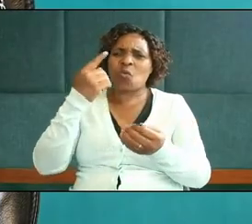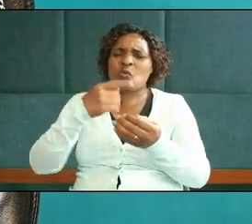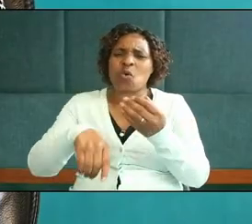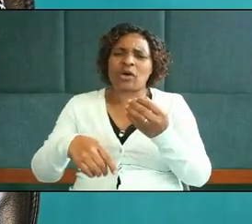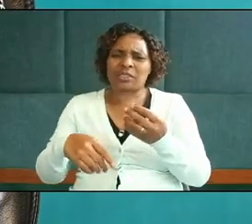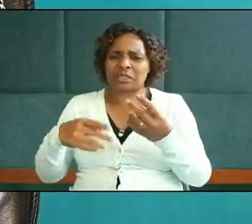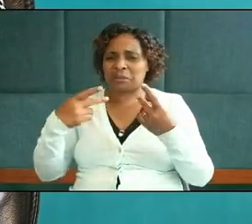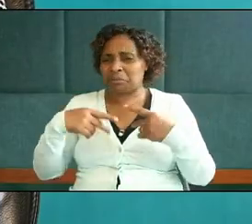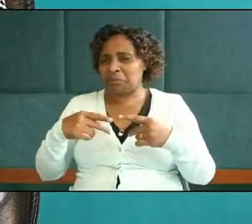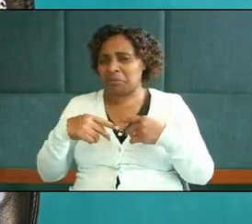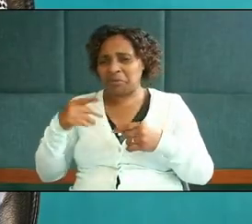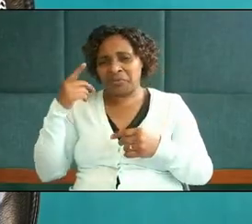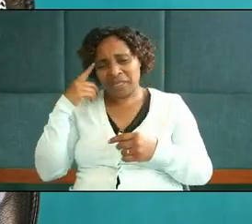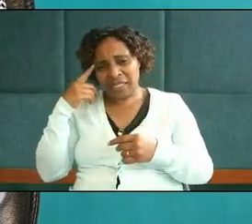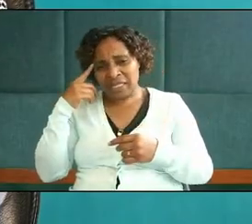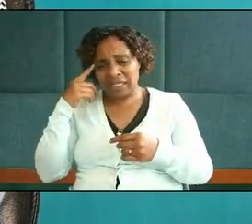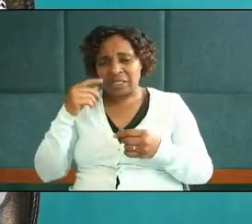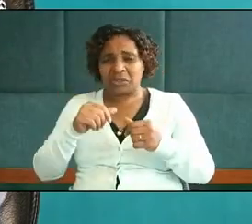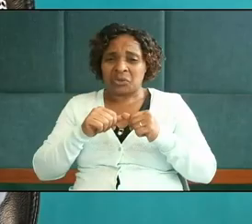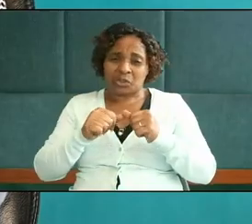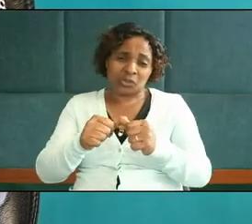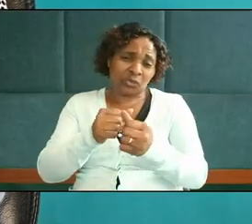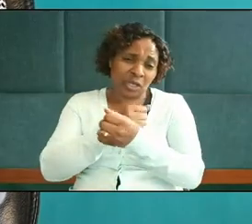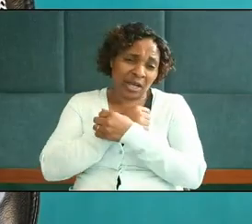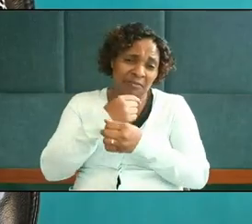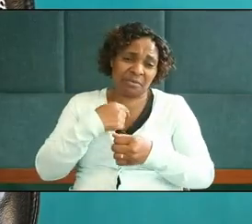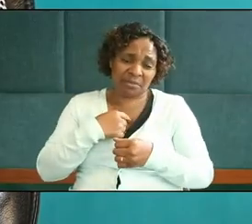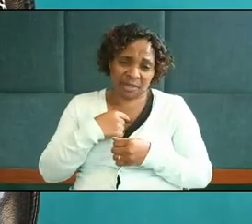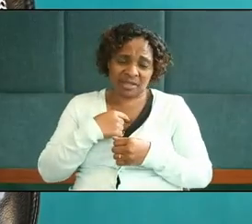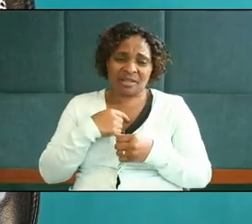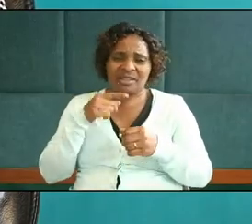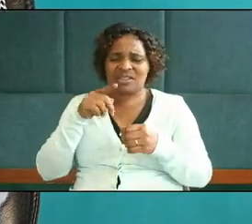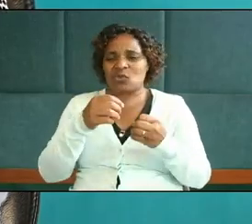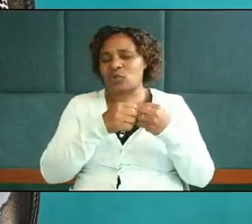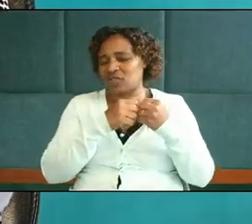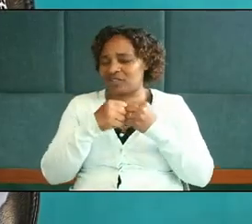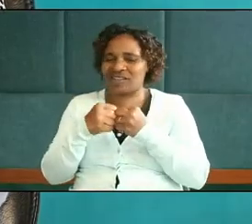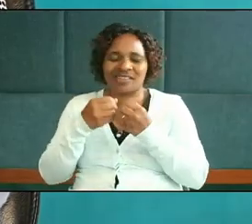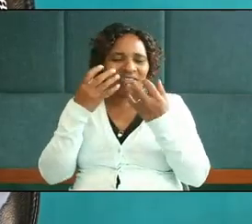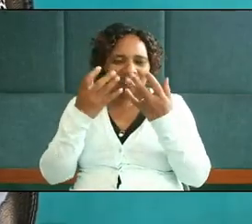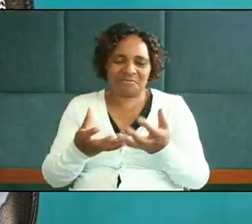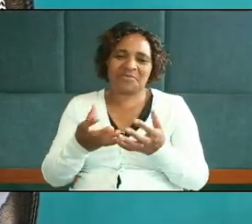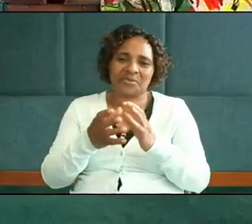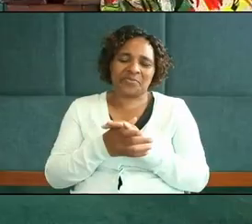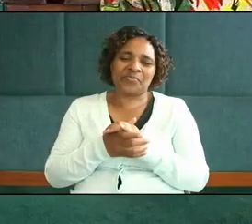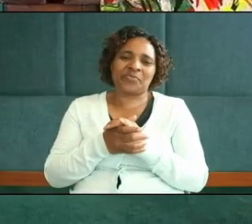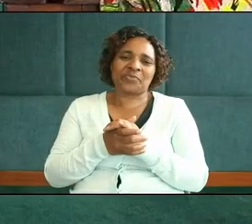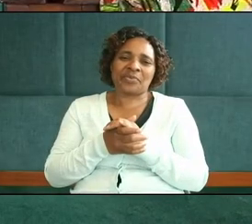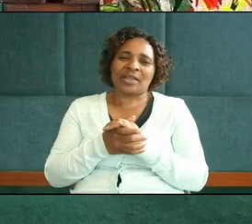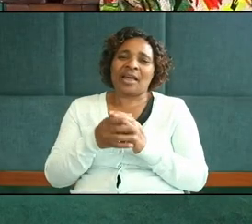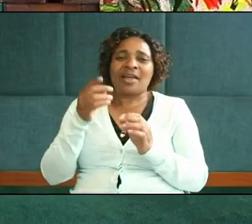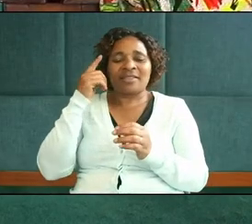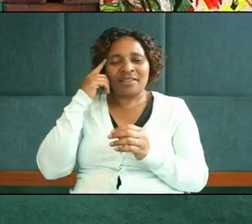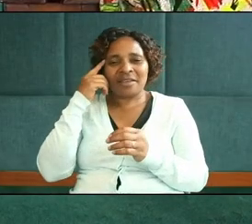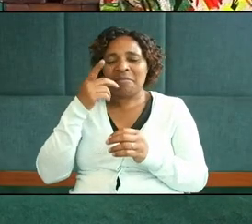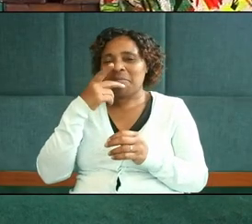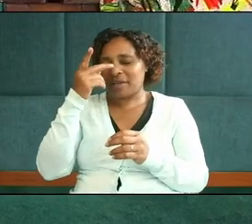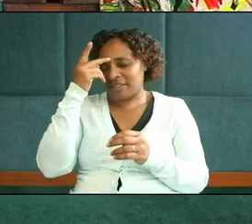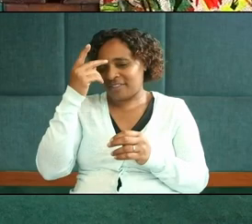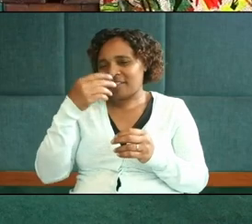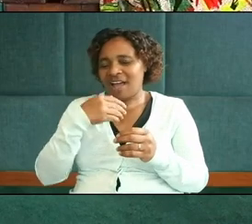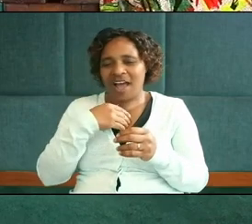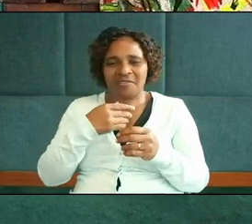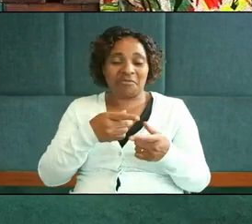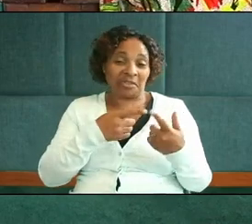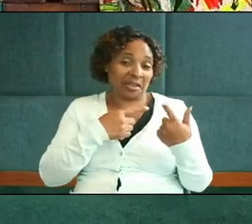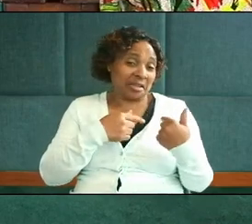of me? Will they still love me? So I think that one is challenging, yes. I think parents don't have that feeling.